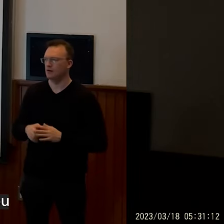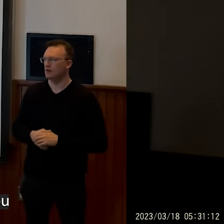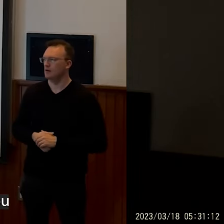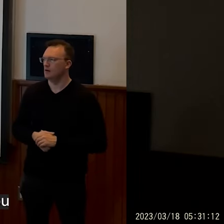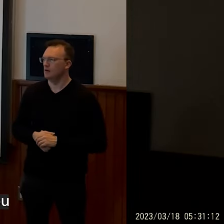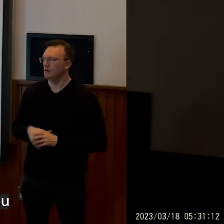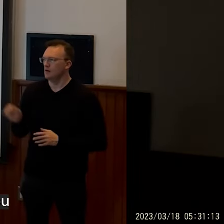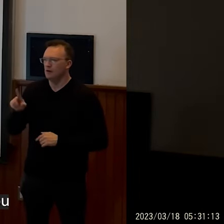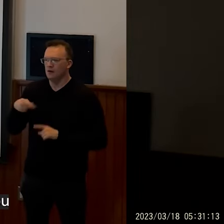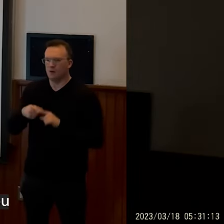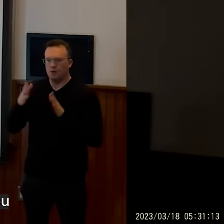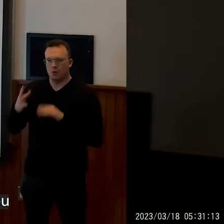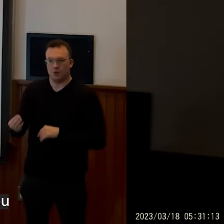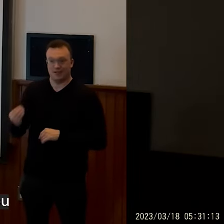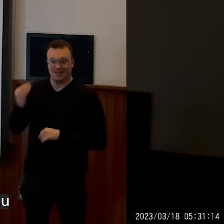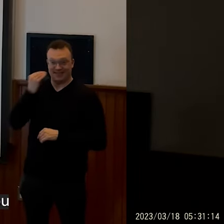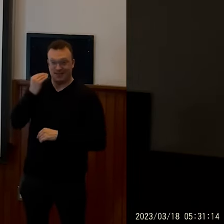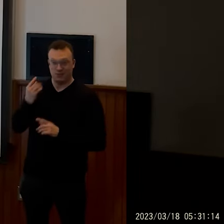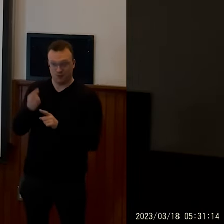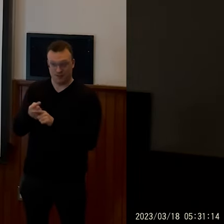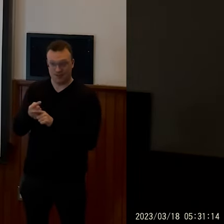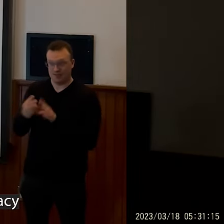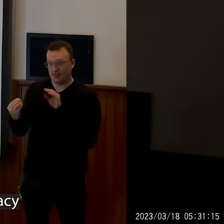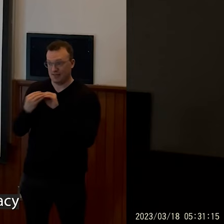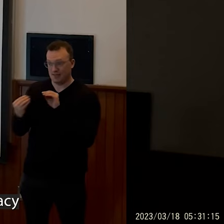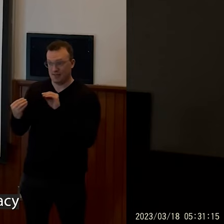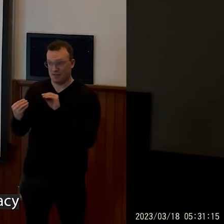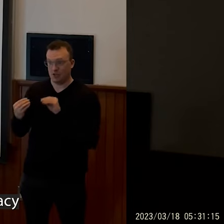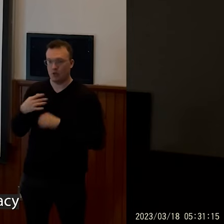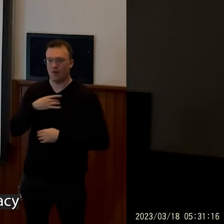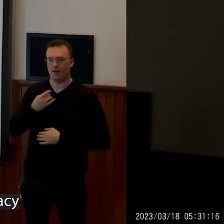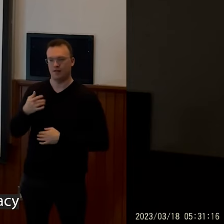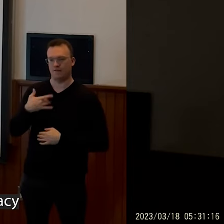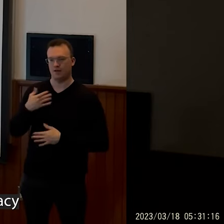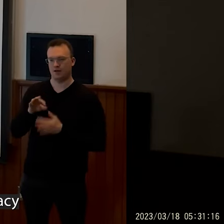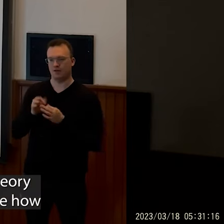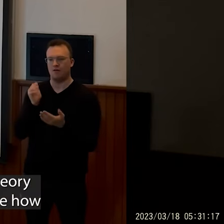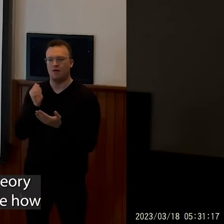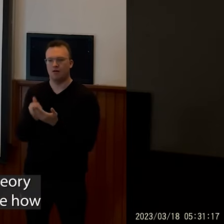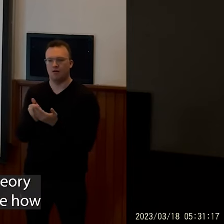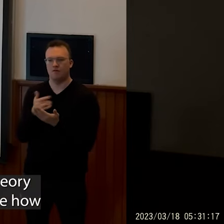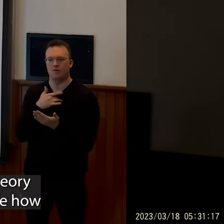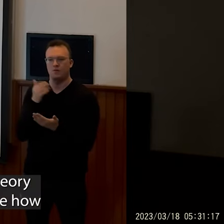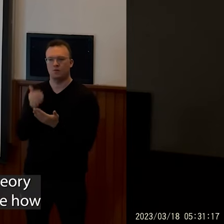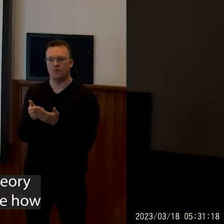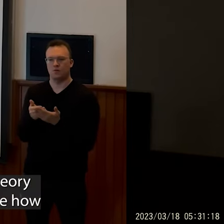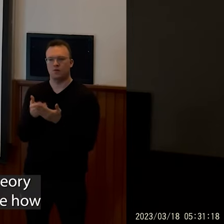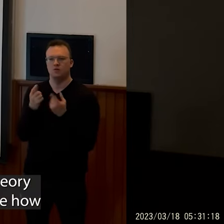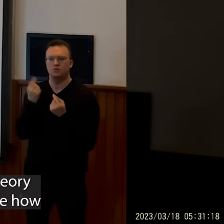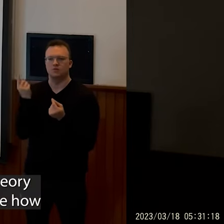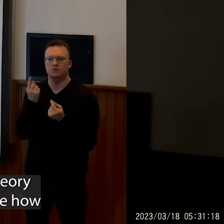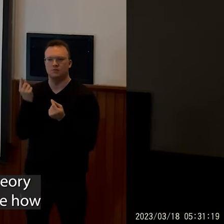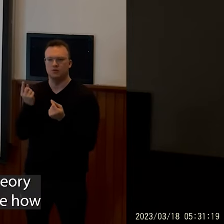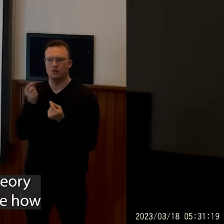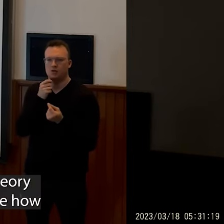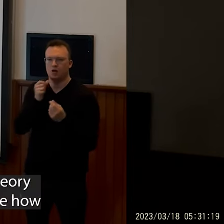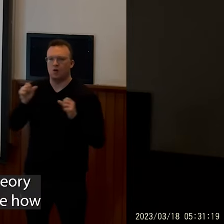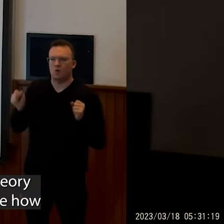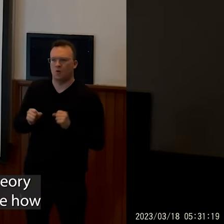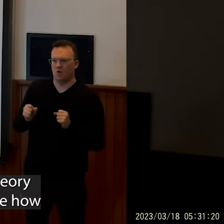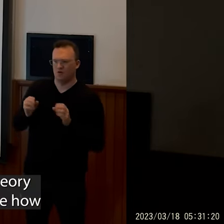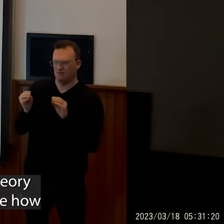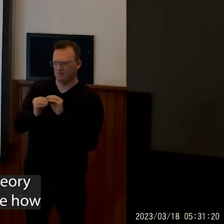It's like when someone kisses you, right? Yeah, you like that feeling of that intimacy. It does something. It's not a cold